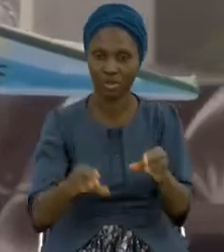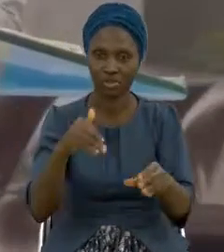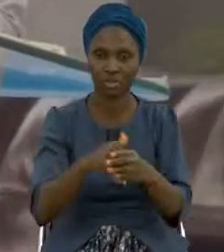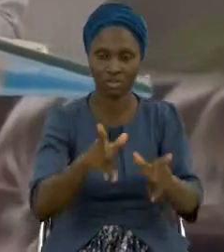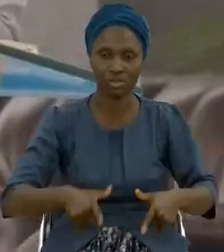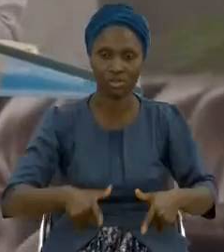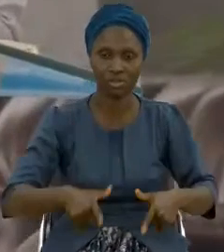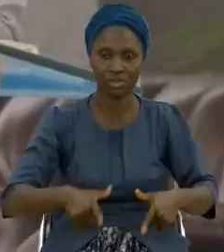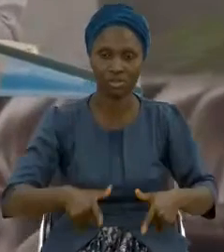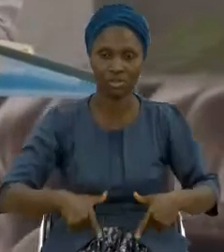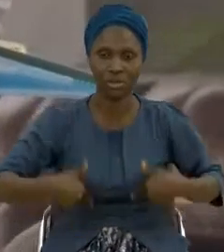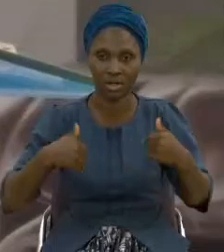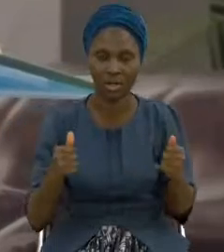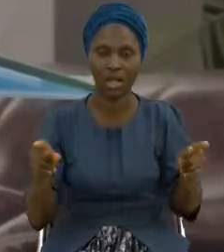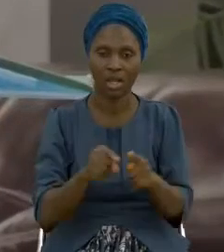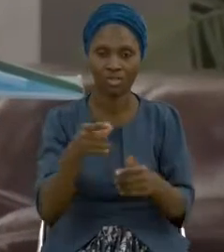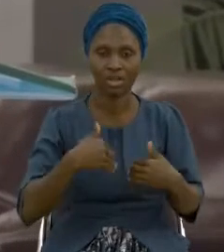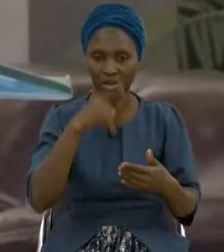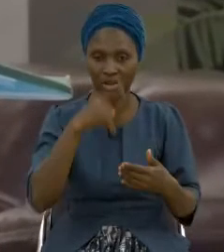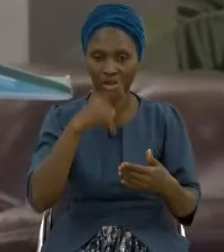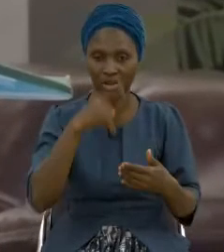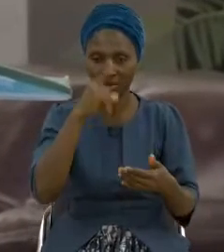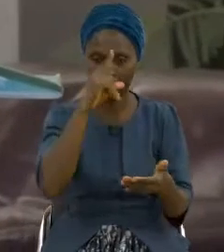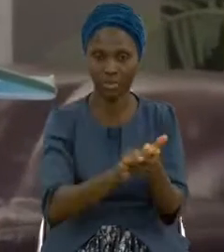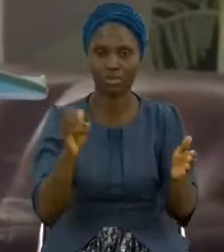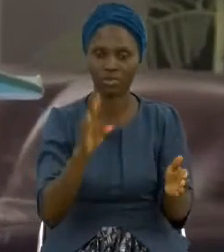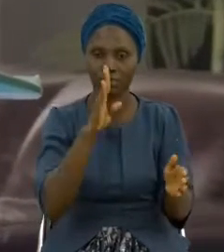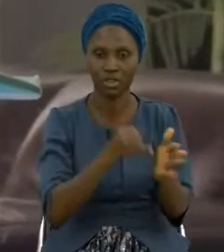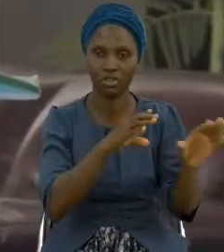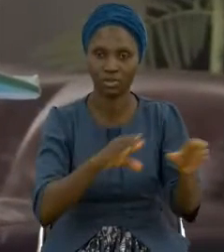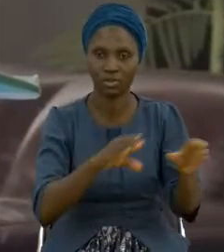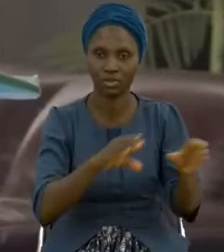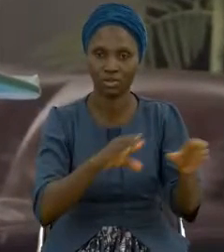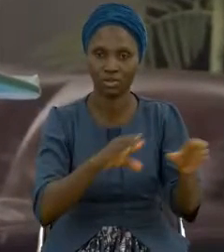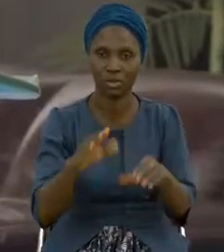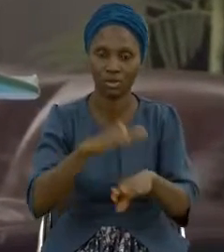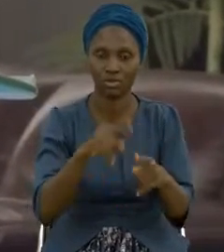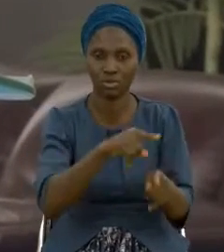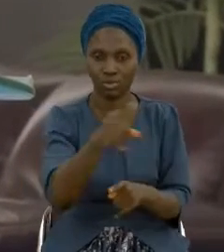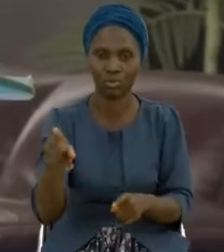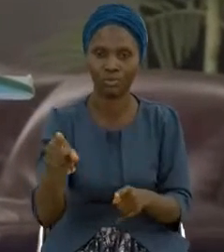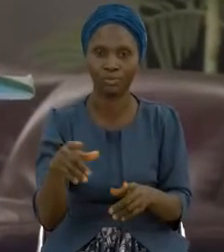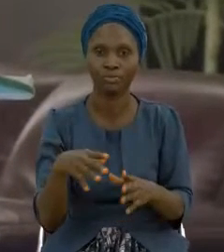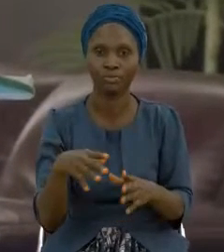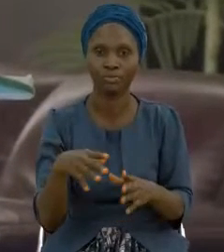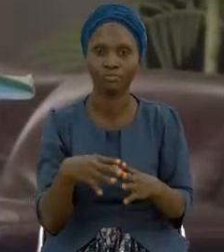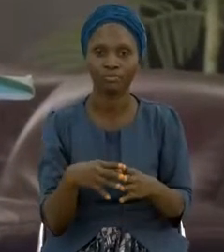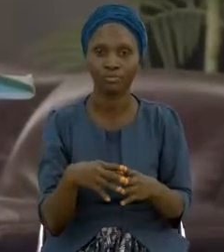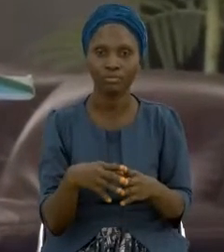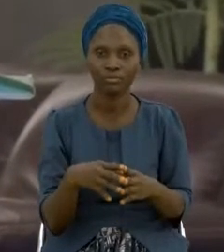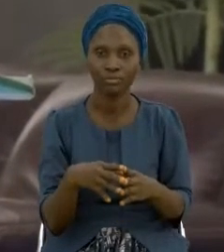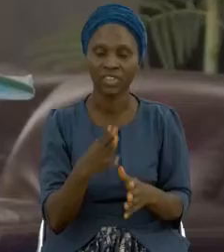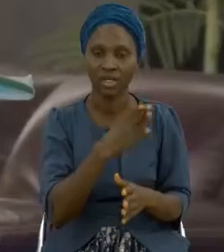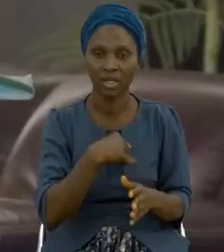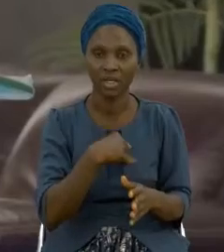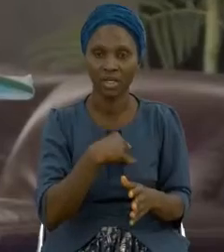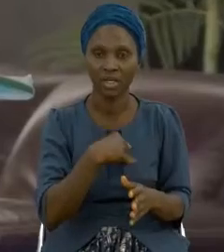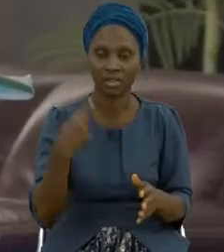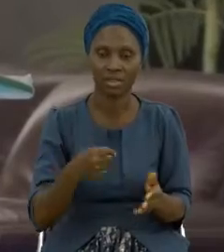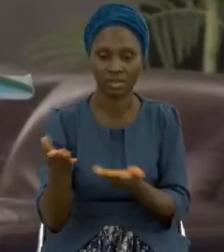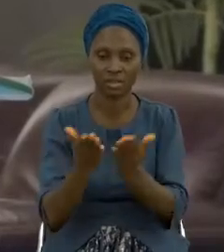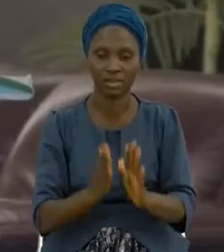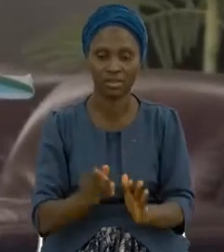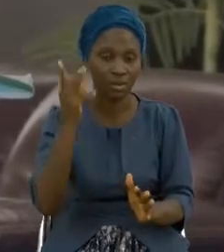And his servant was healed in the cell same